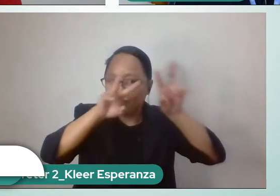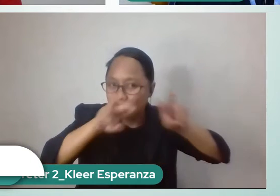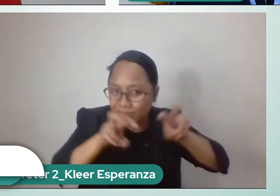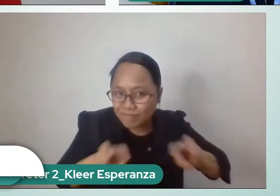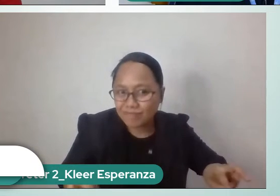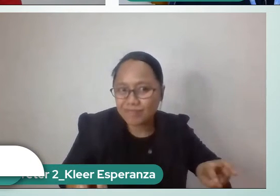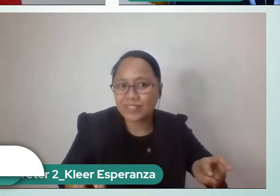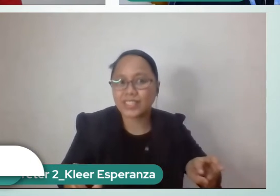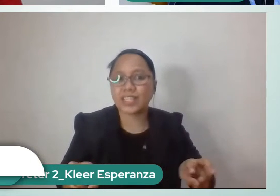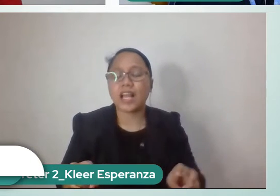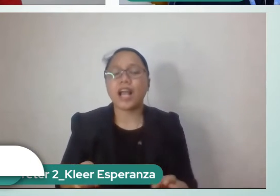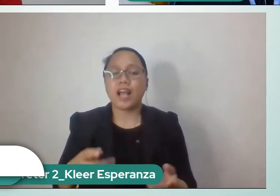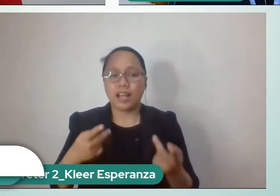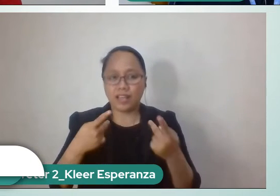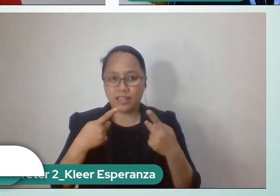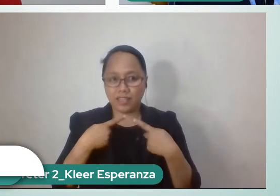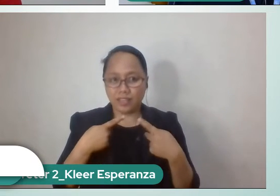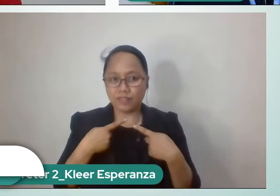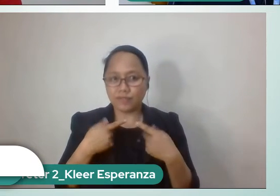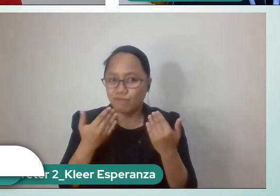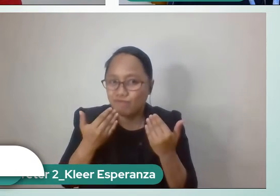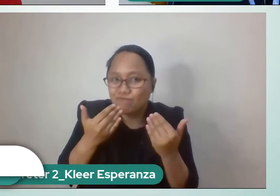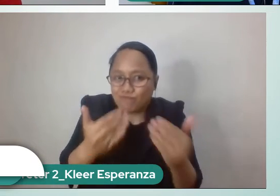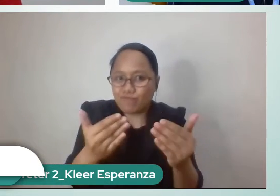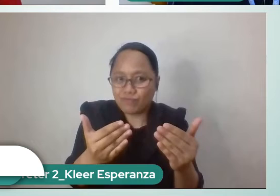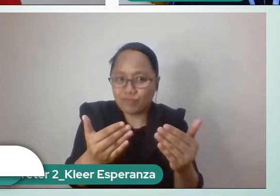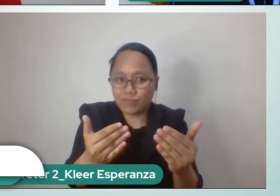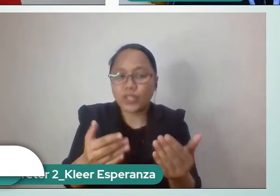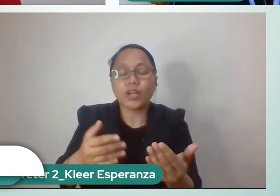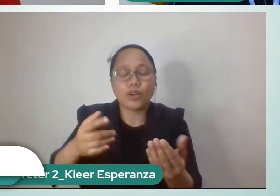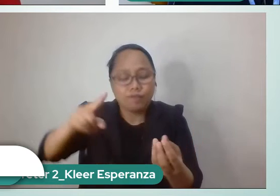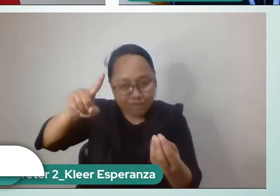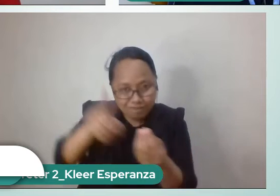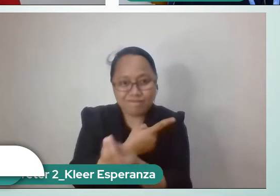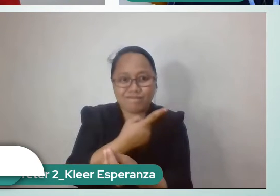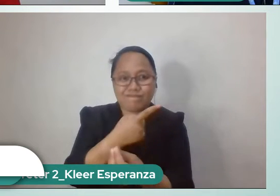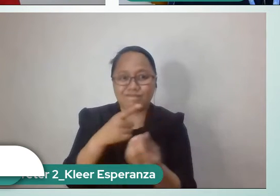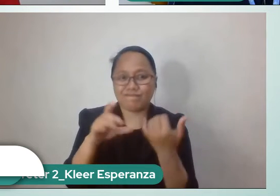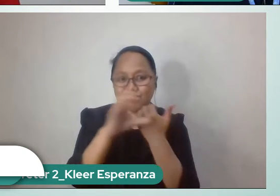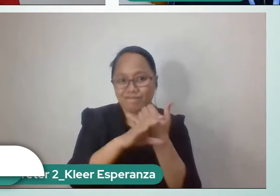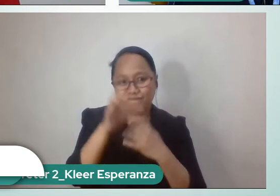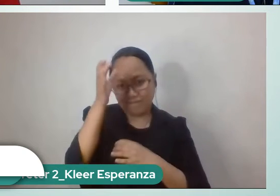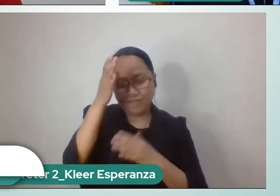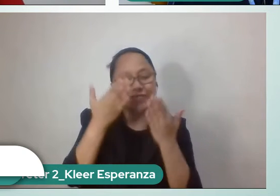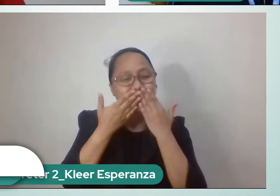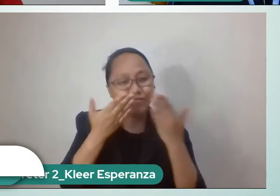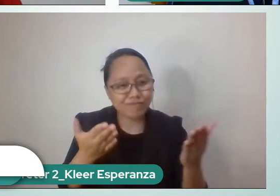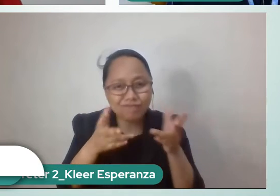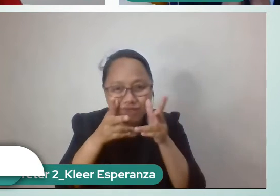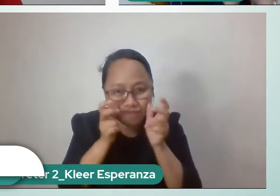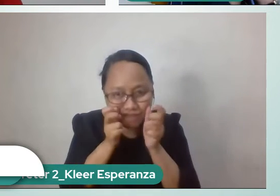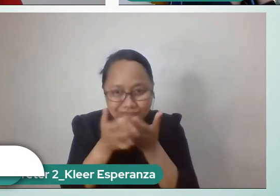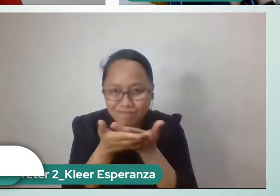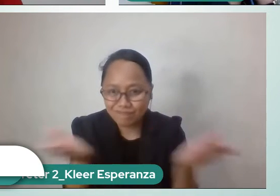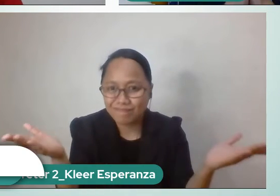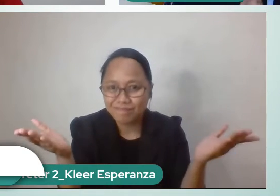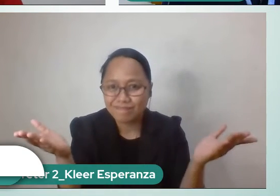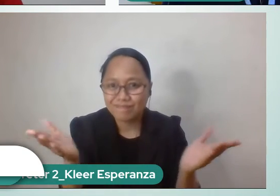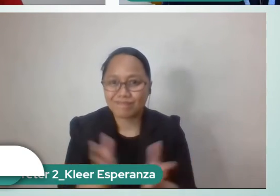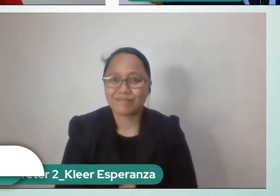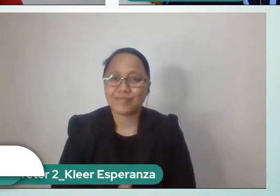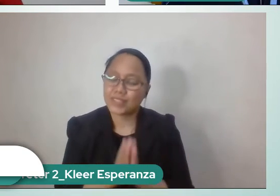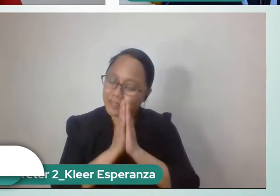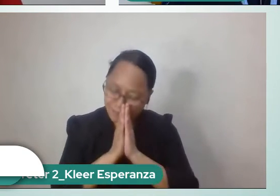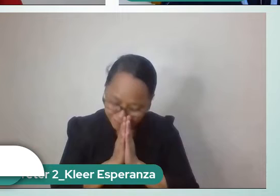advance cervical cancer prevention in the road to the elimination. So thank you very much for this initiative. Thank